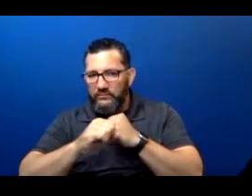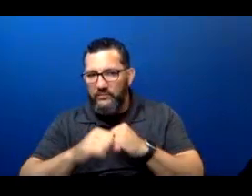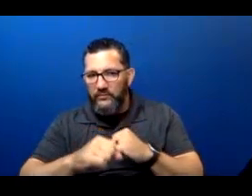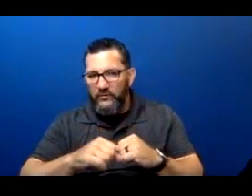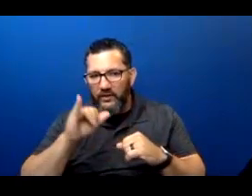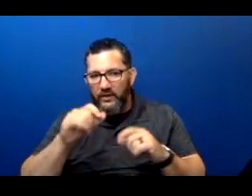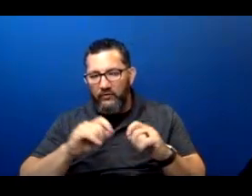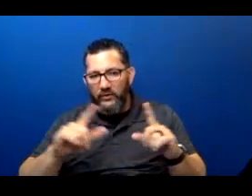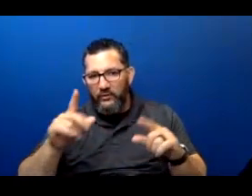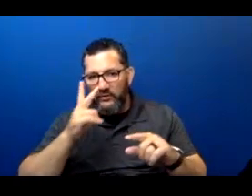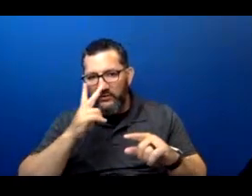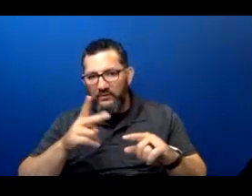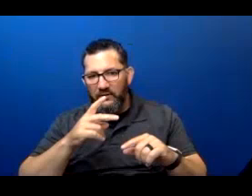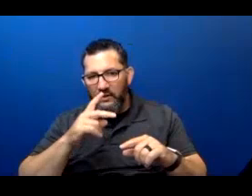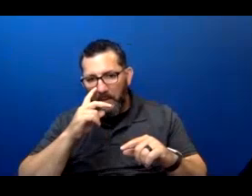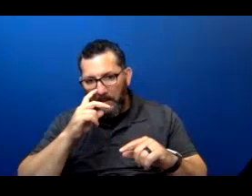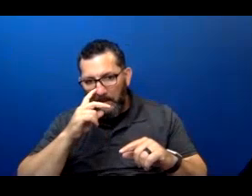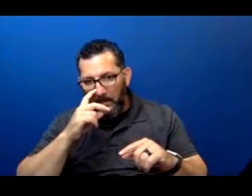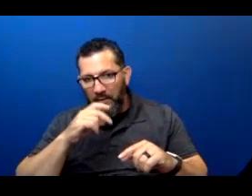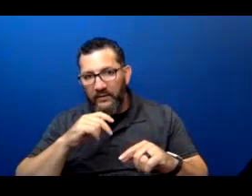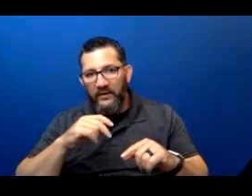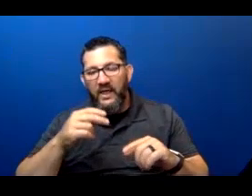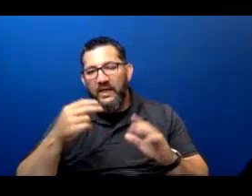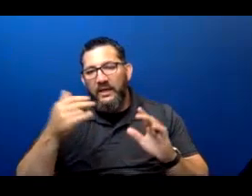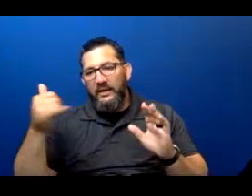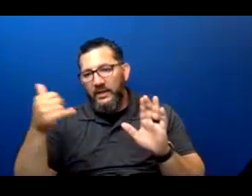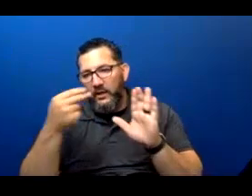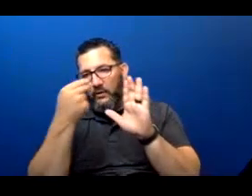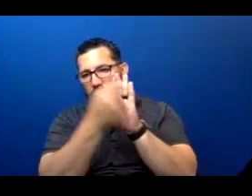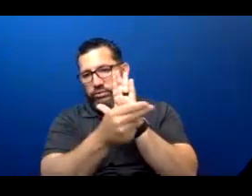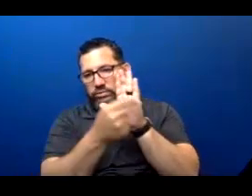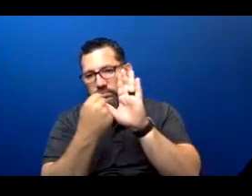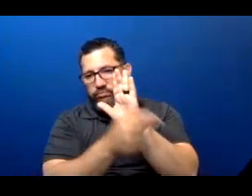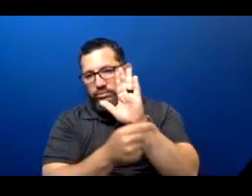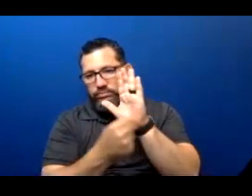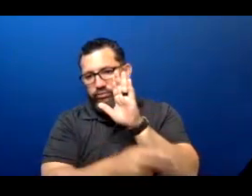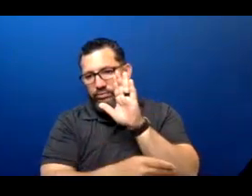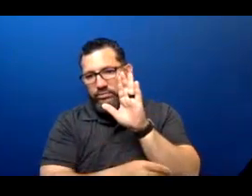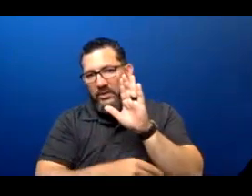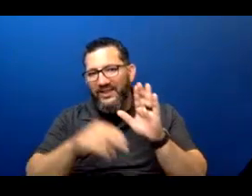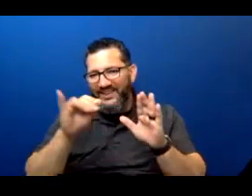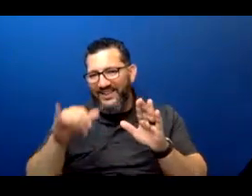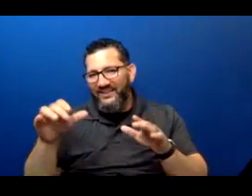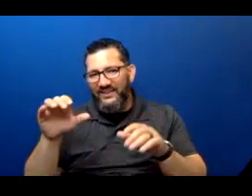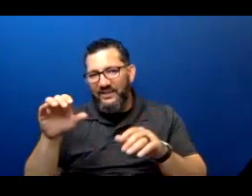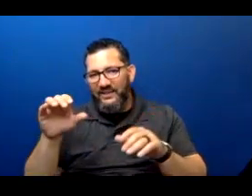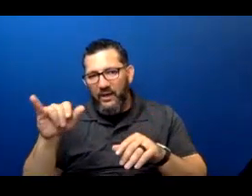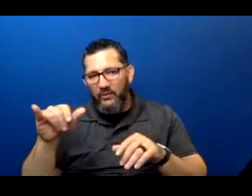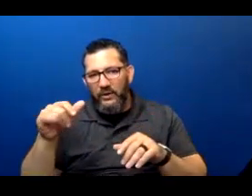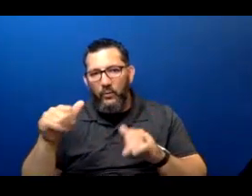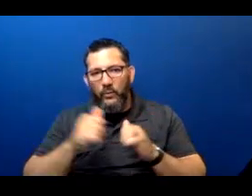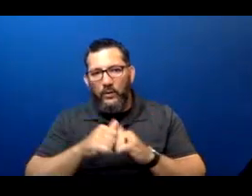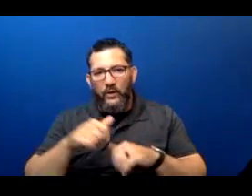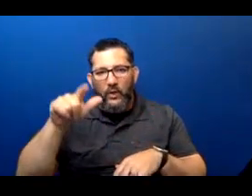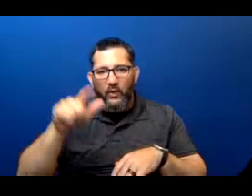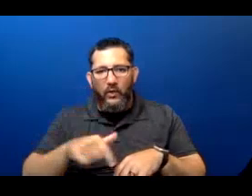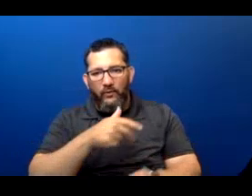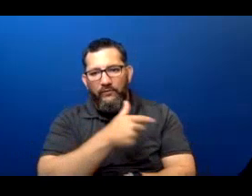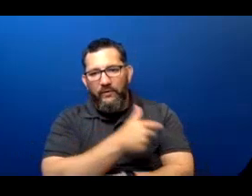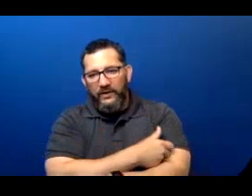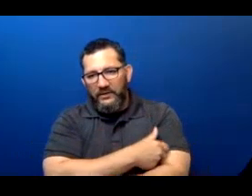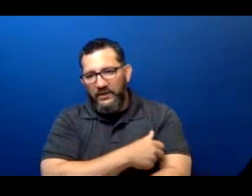you'll see that I have highlighted in yellow, and those are the counties with the lowest vaccination